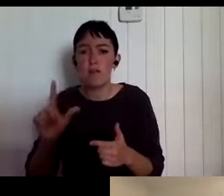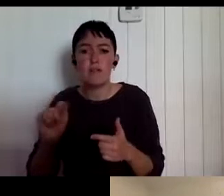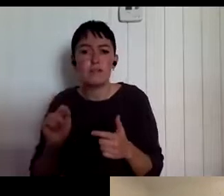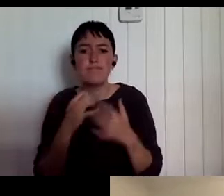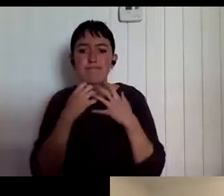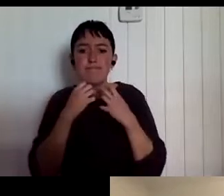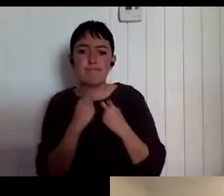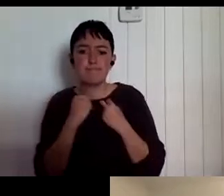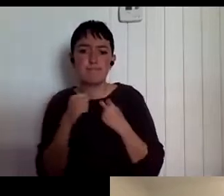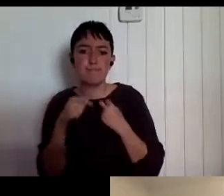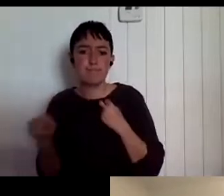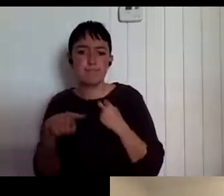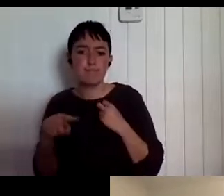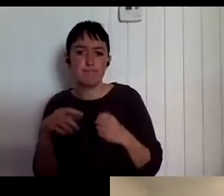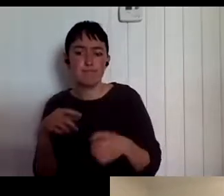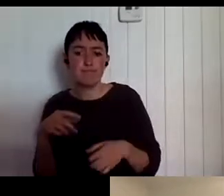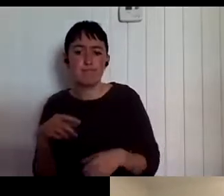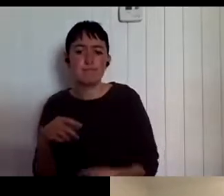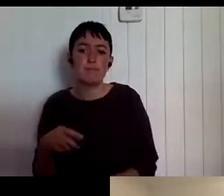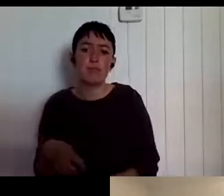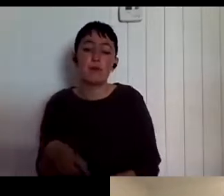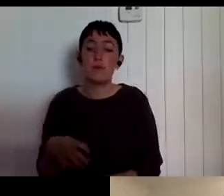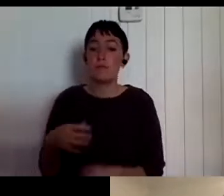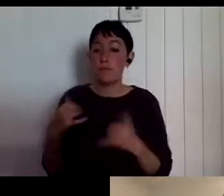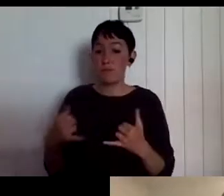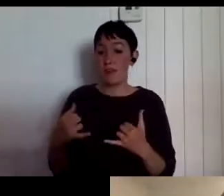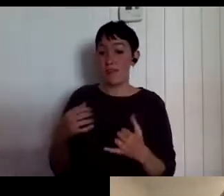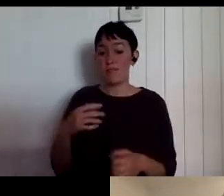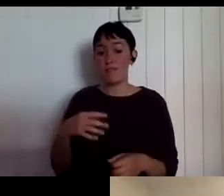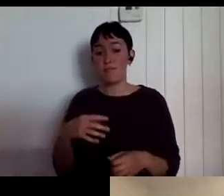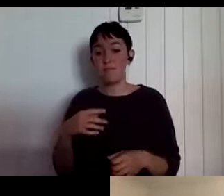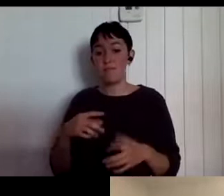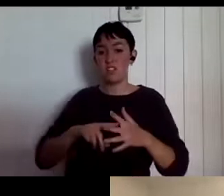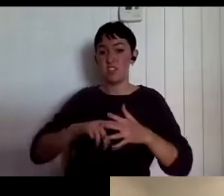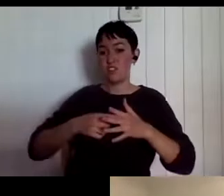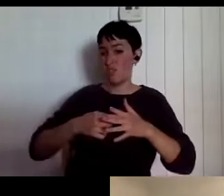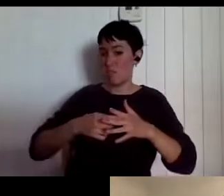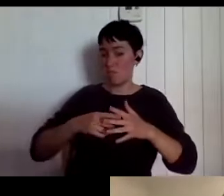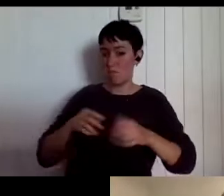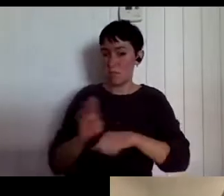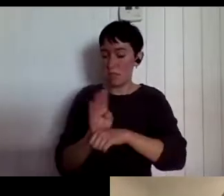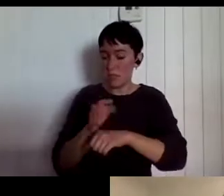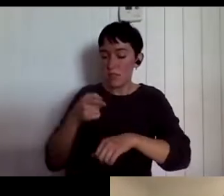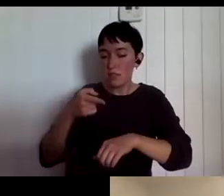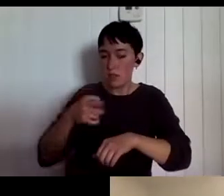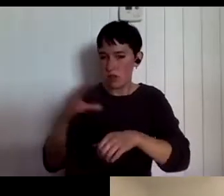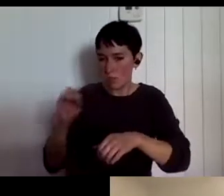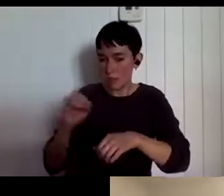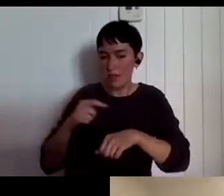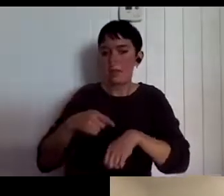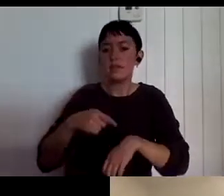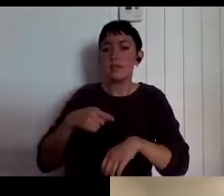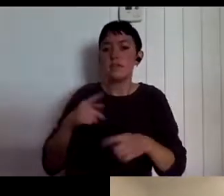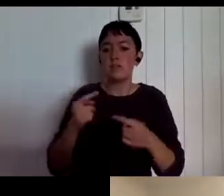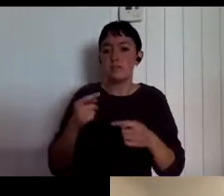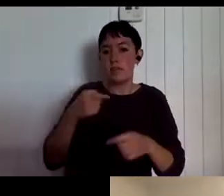new ways to recycle it. And there are actually new startups coming out of California and New York specifically that are trying to use, you know, old batteries. They collect, you know,